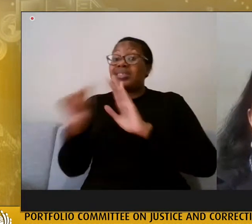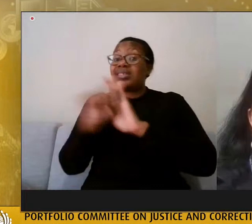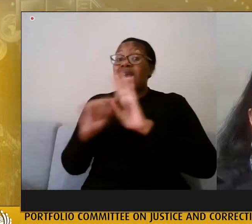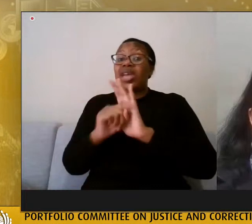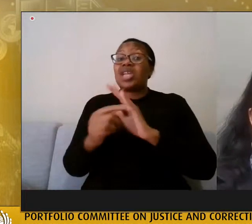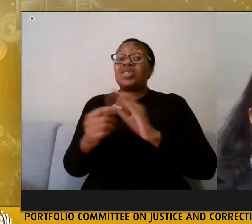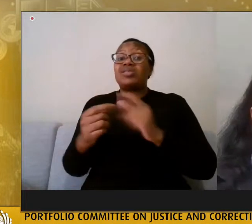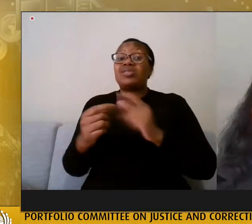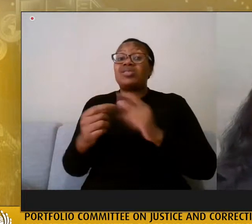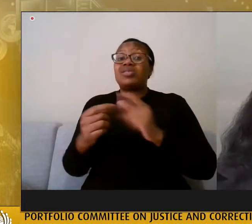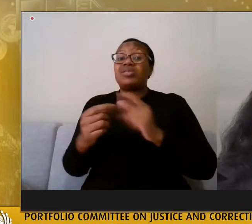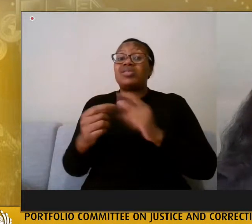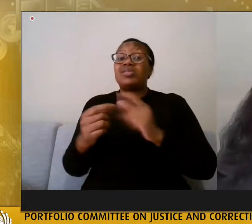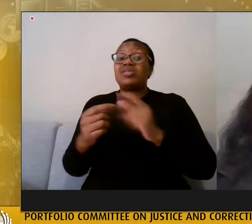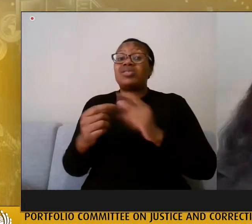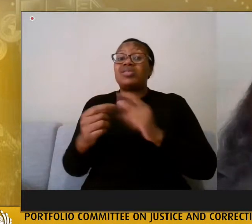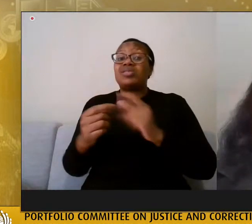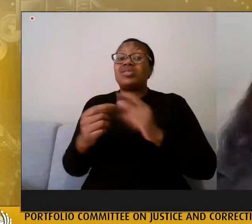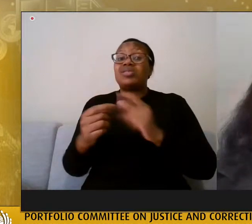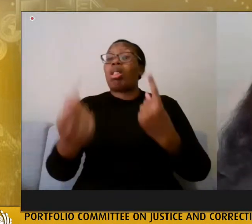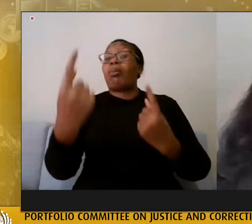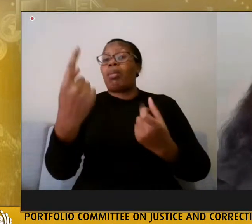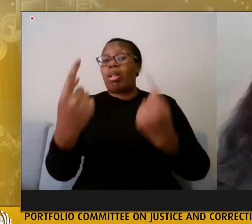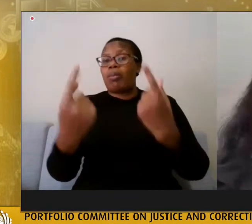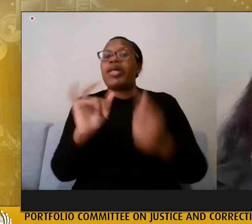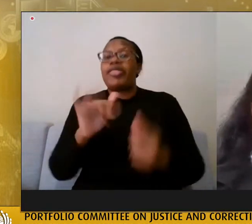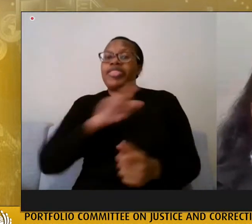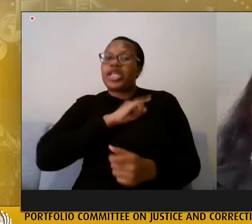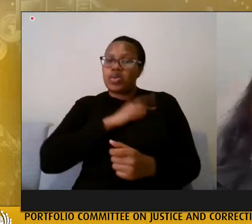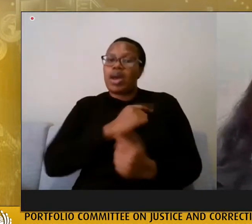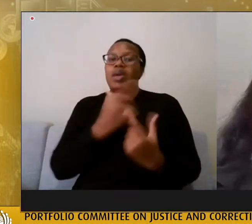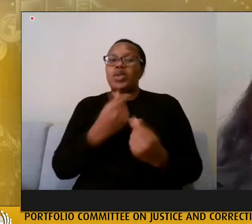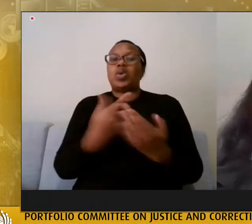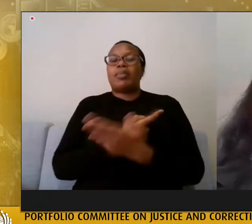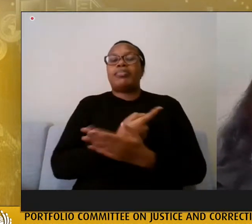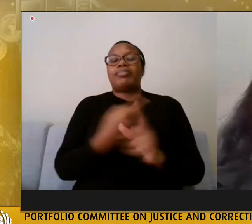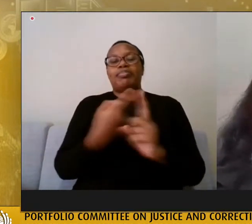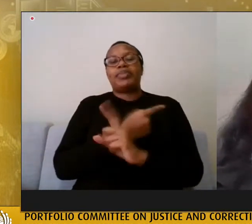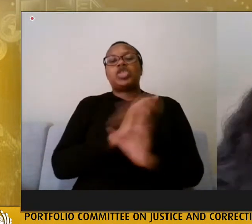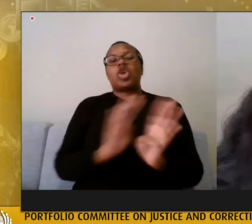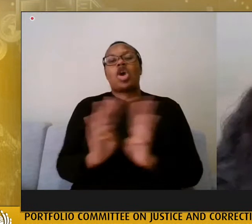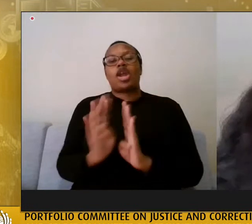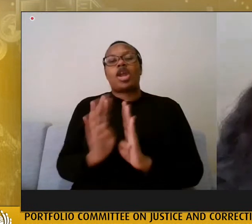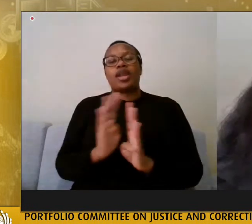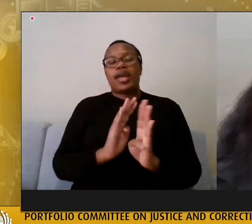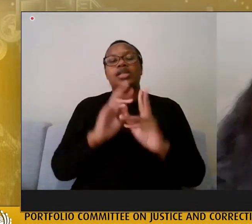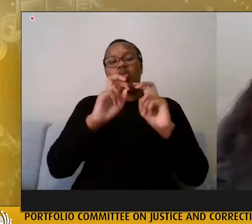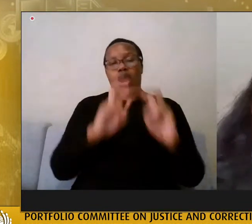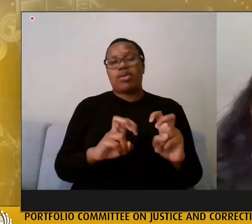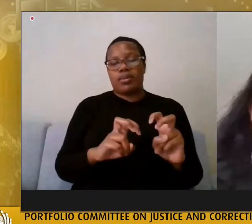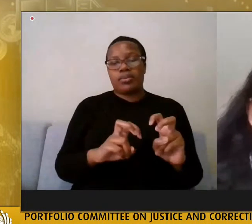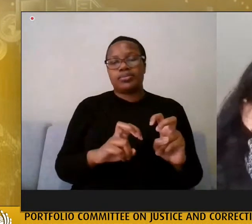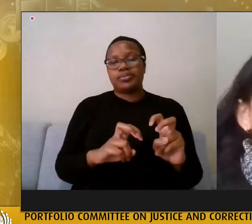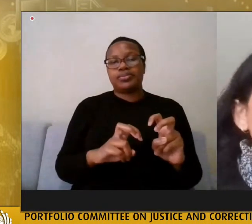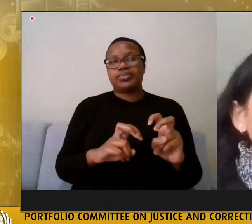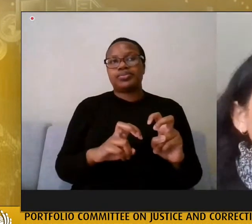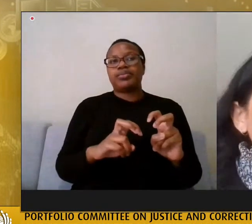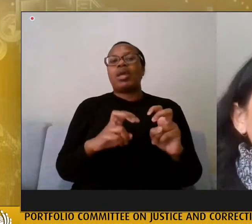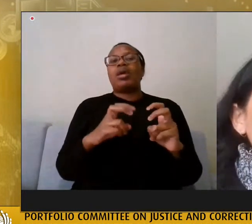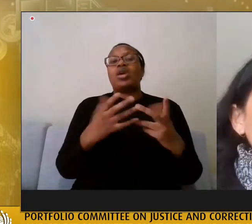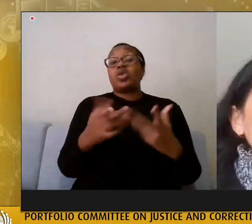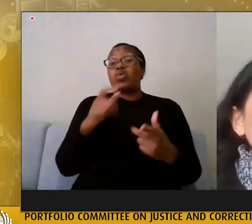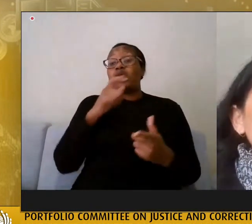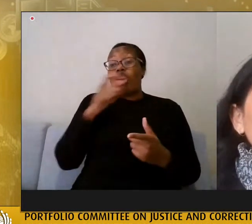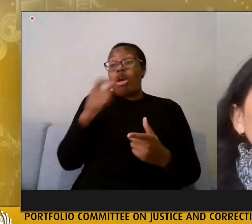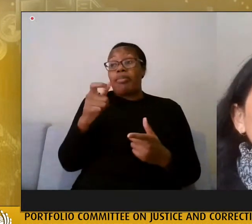and therefore we have a misconduct inquiry against them. But it's a comment that I obviously will take